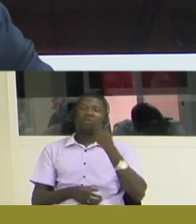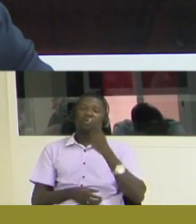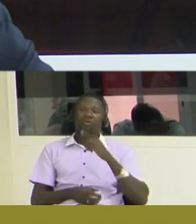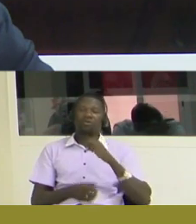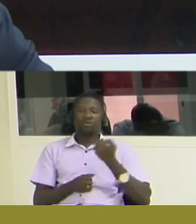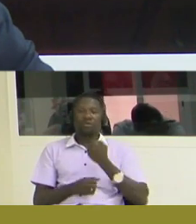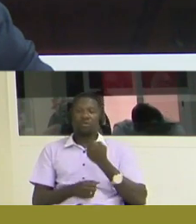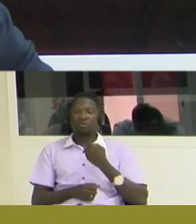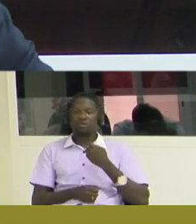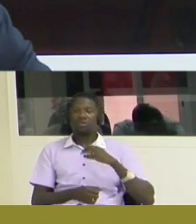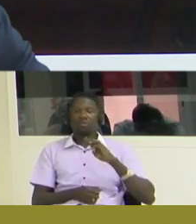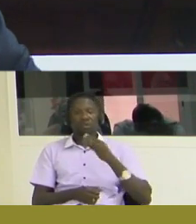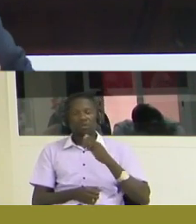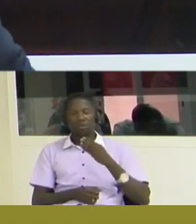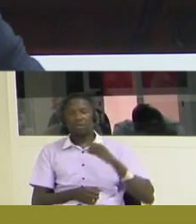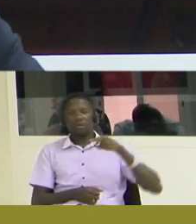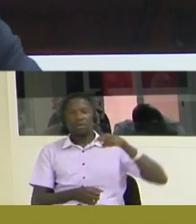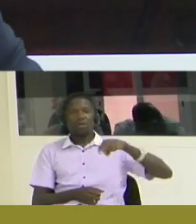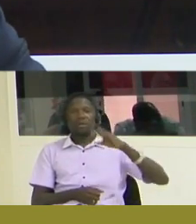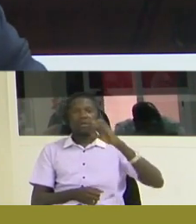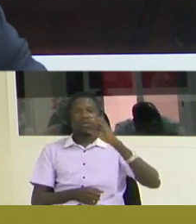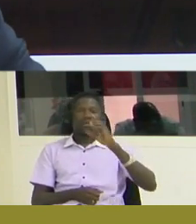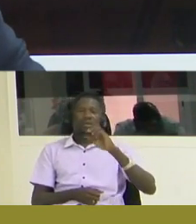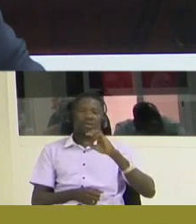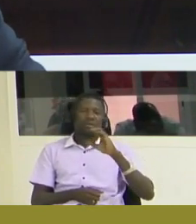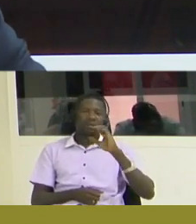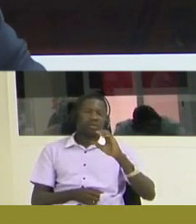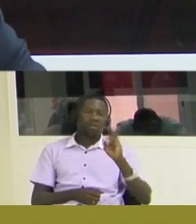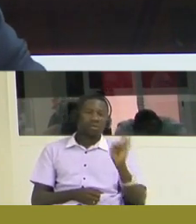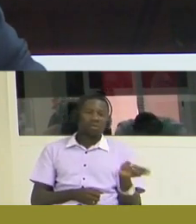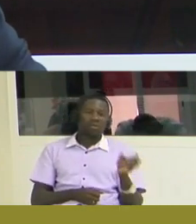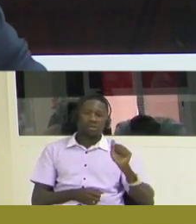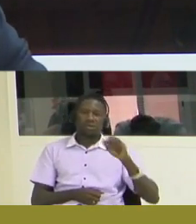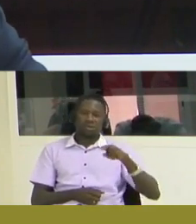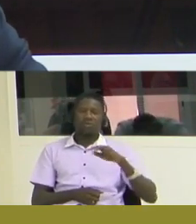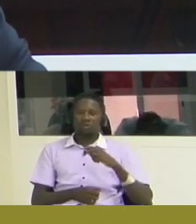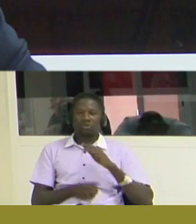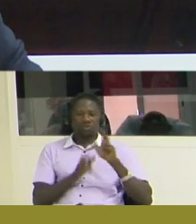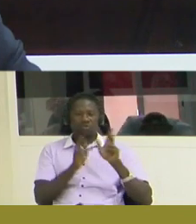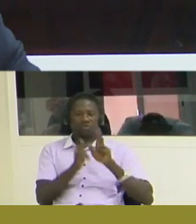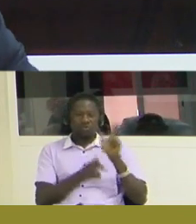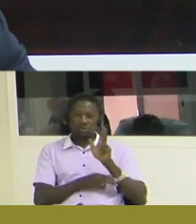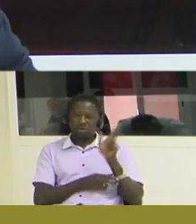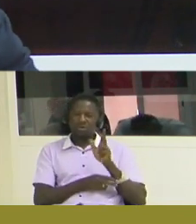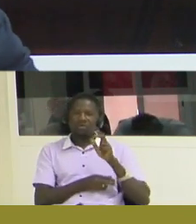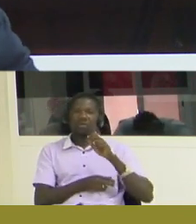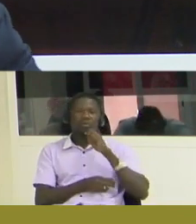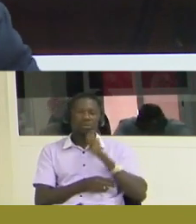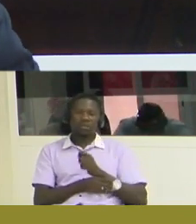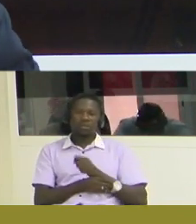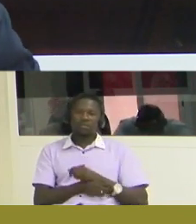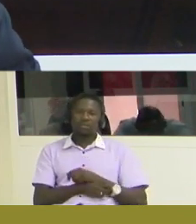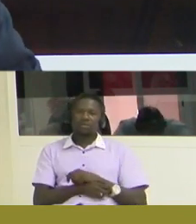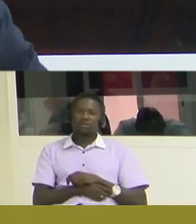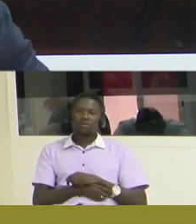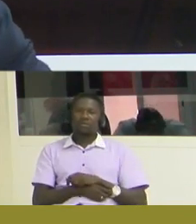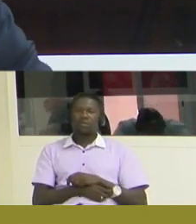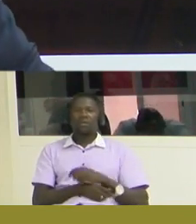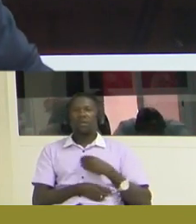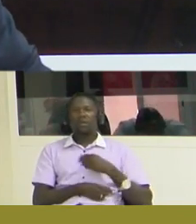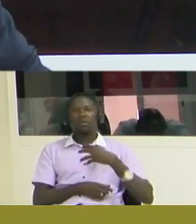Wolof and a number of them were so manga